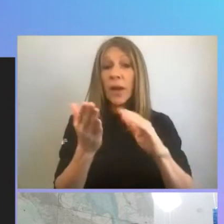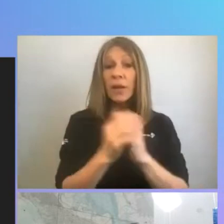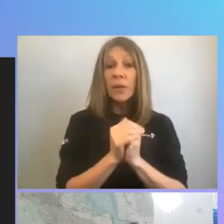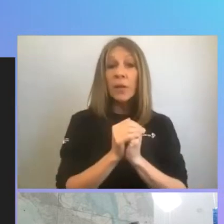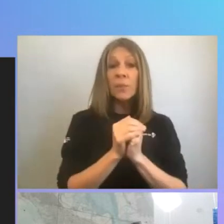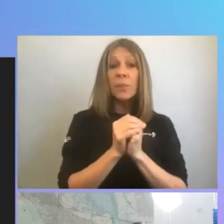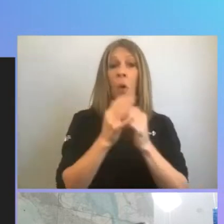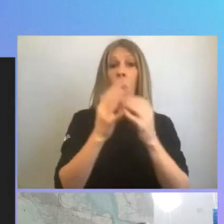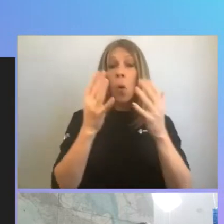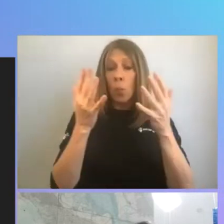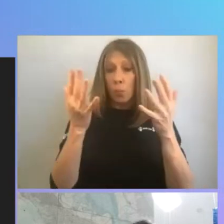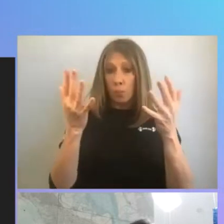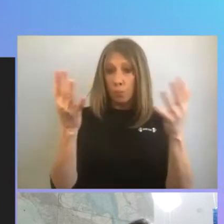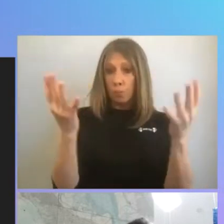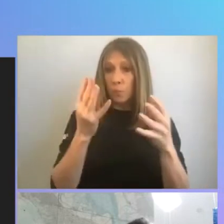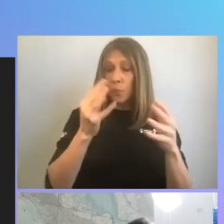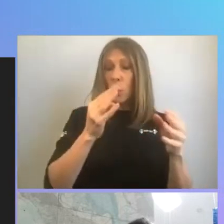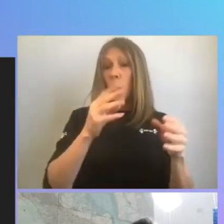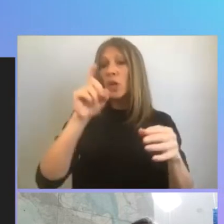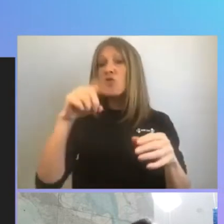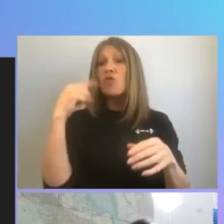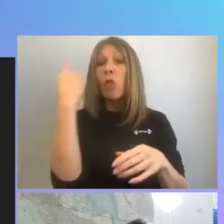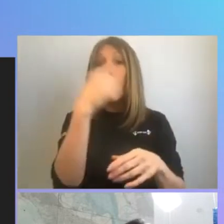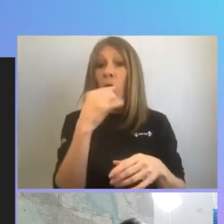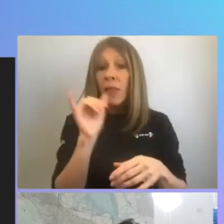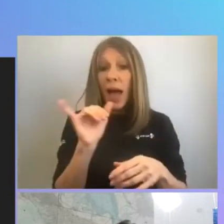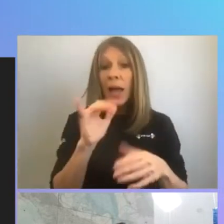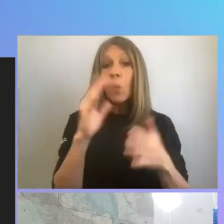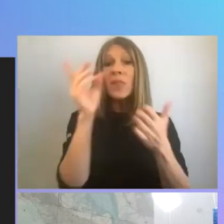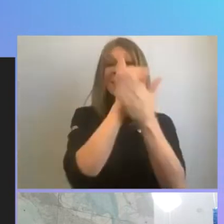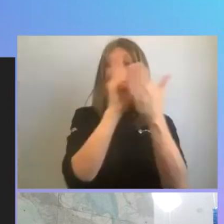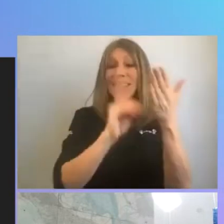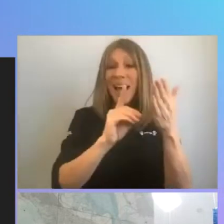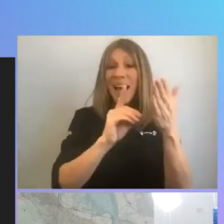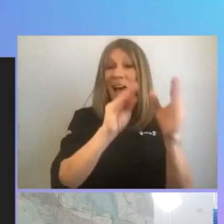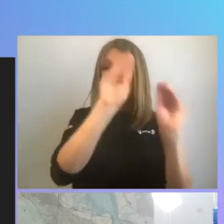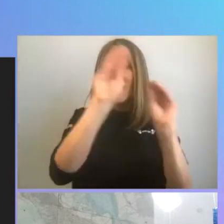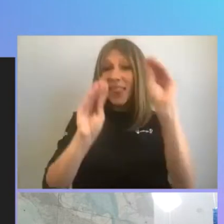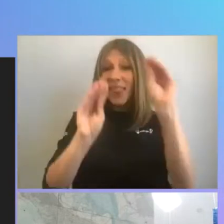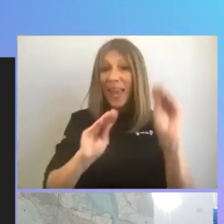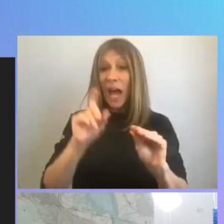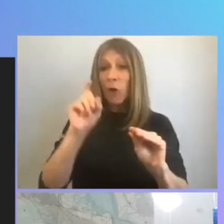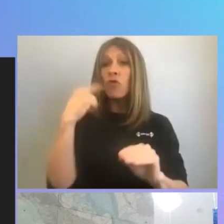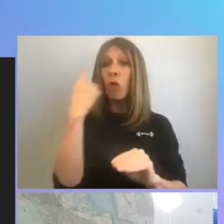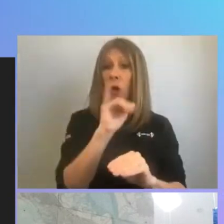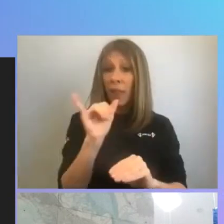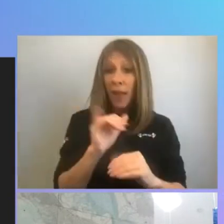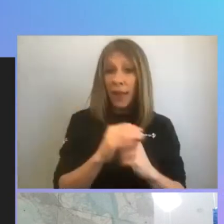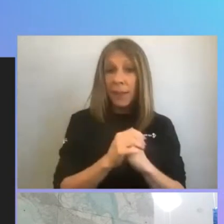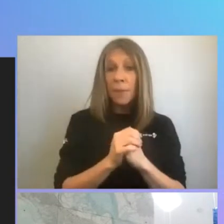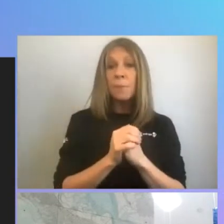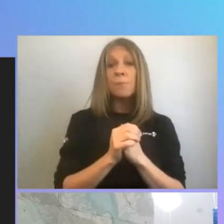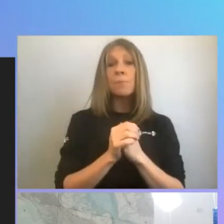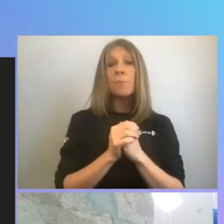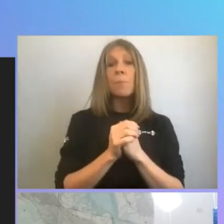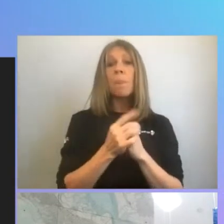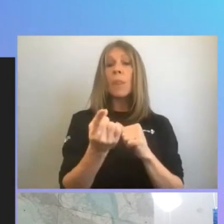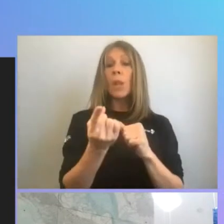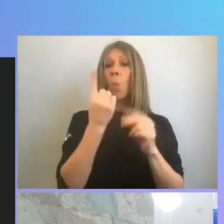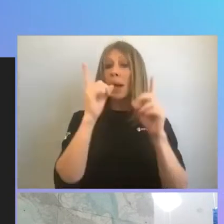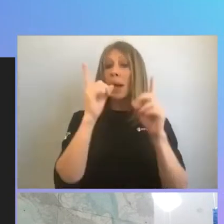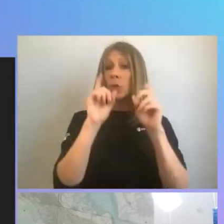the navigation should look like, what the design and layout should look like. So one